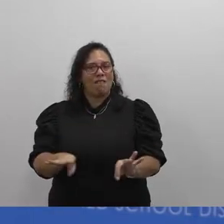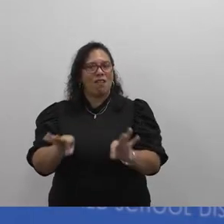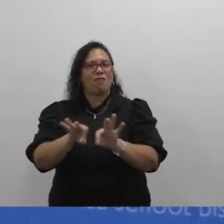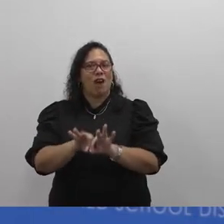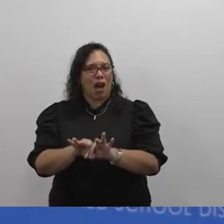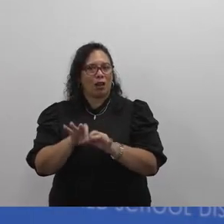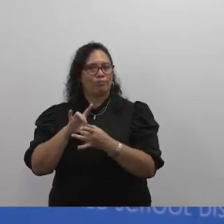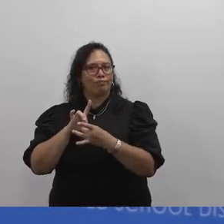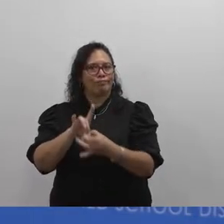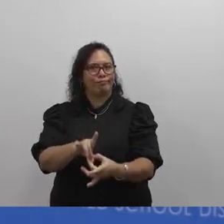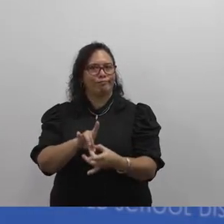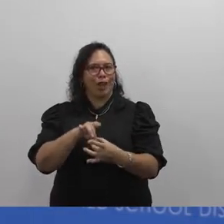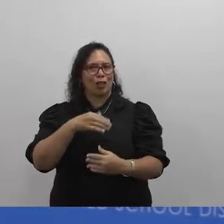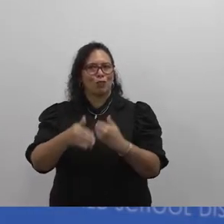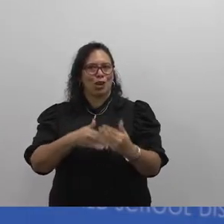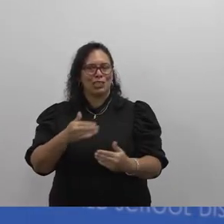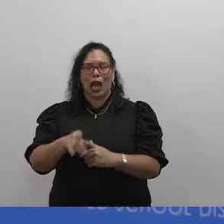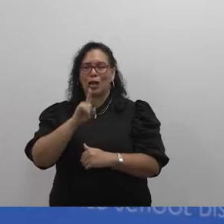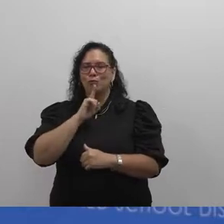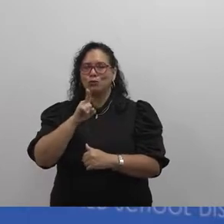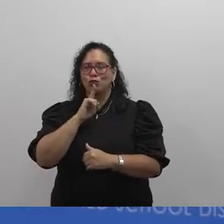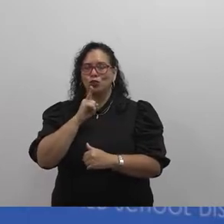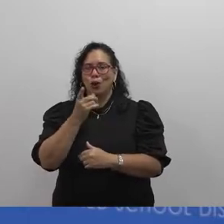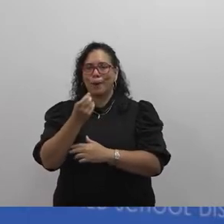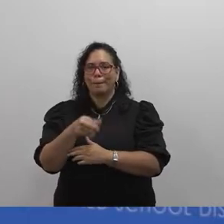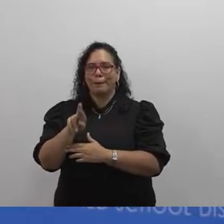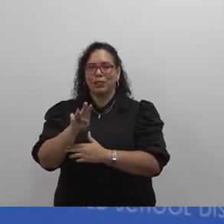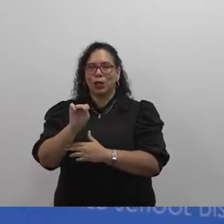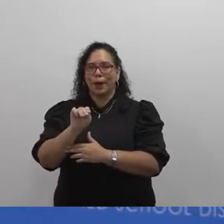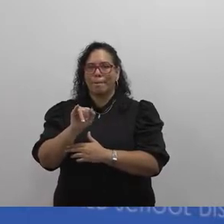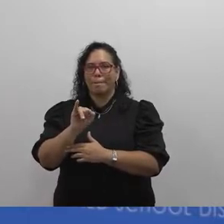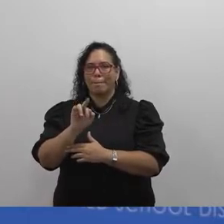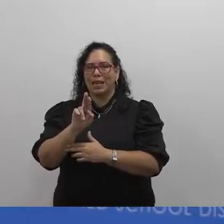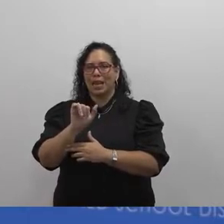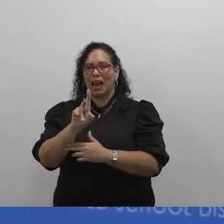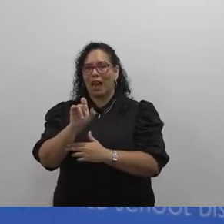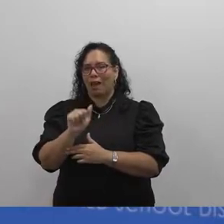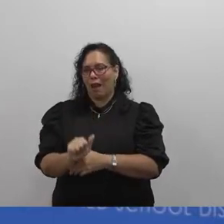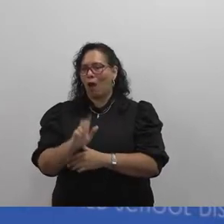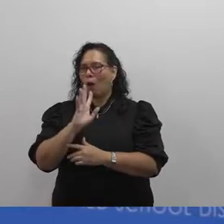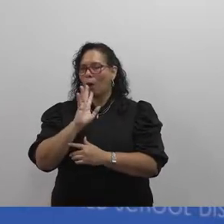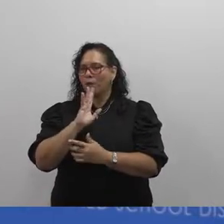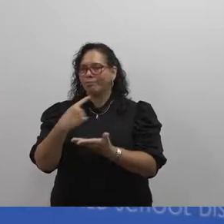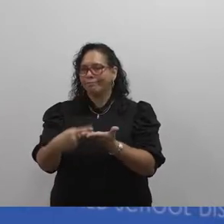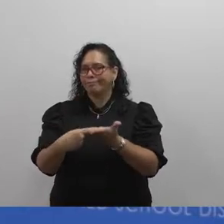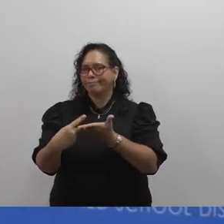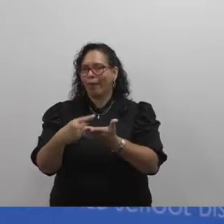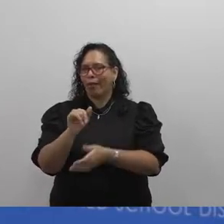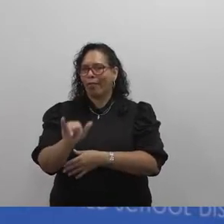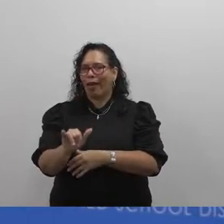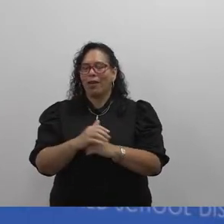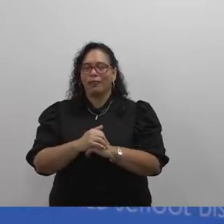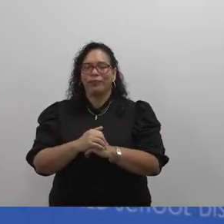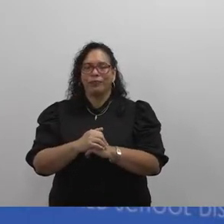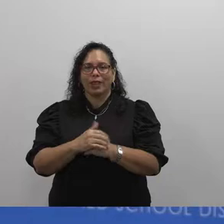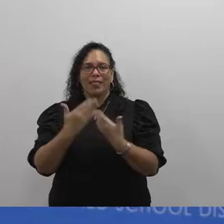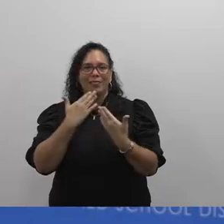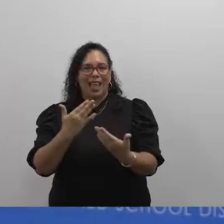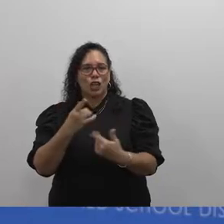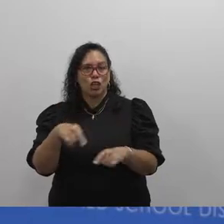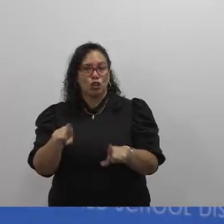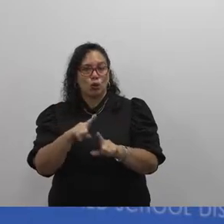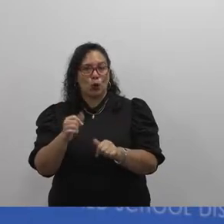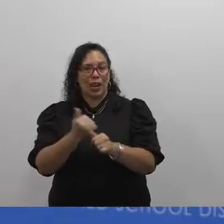Mr. Miranda is going to speak to the importance of the community engagement piece. So just wanted to thank you and everyone that's been